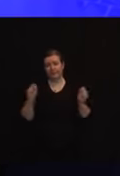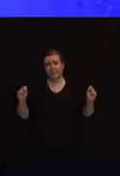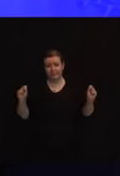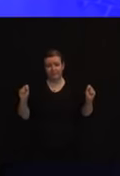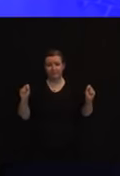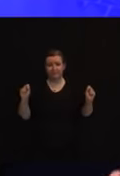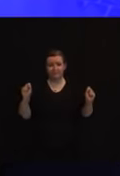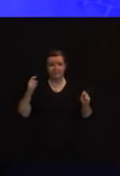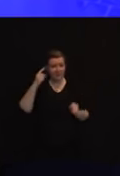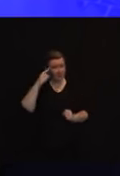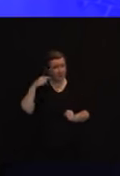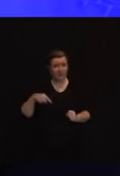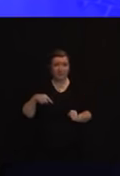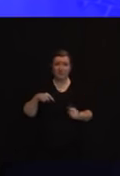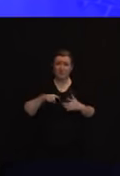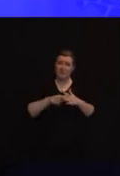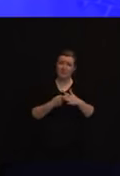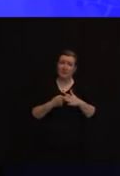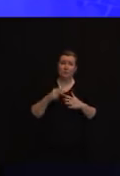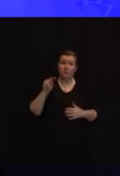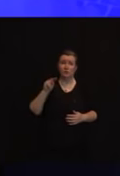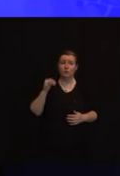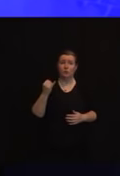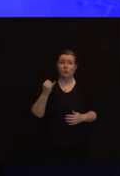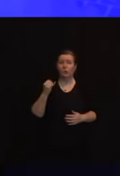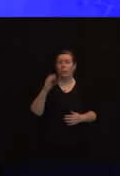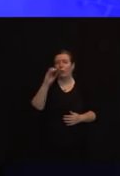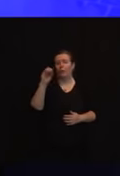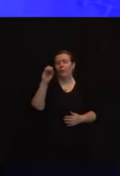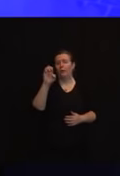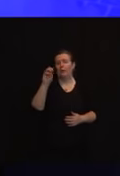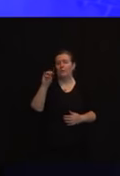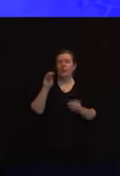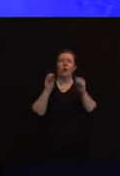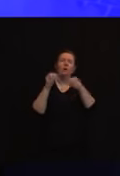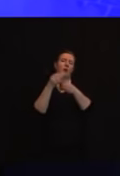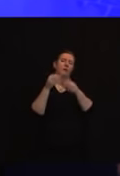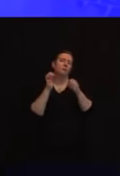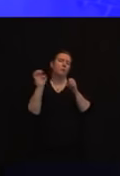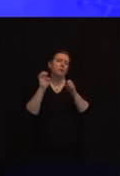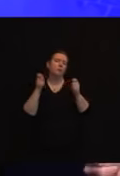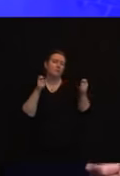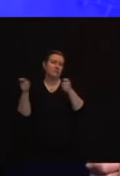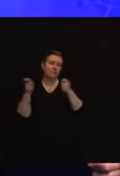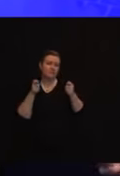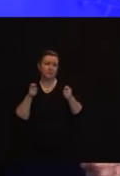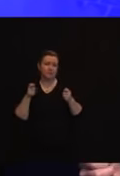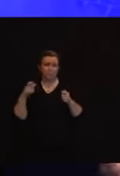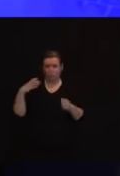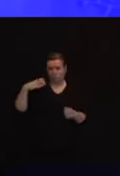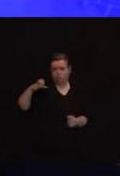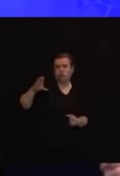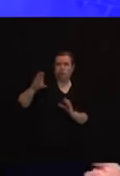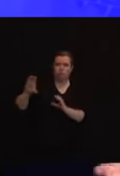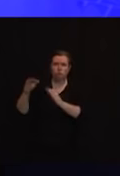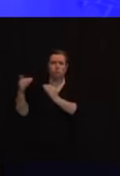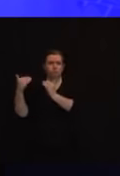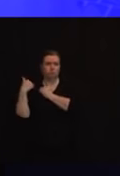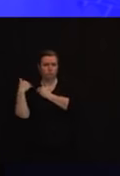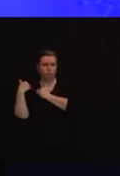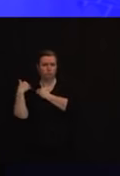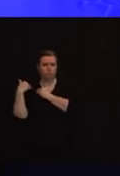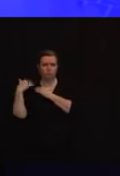New Jersey OEM was thrust into a role that wasn't really traditional, but if you think about it, just from hospital